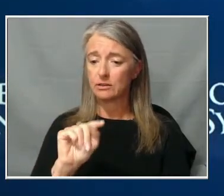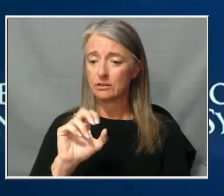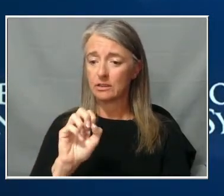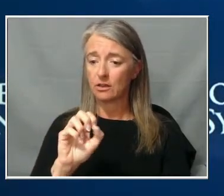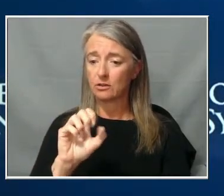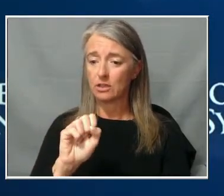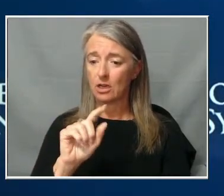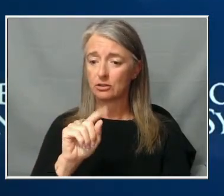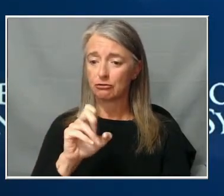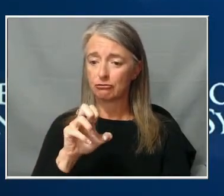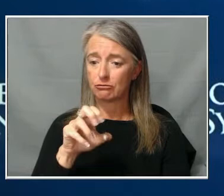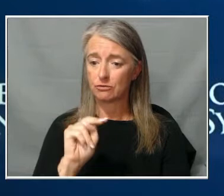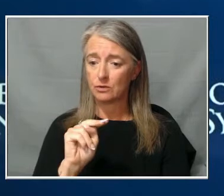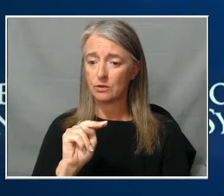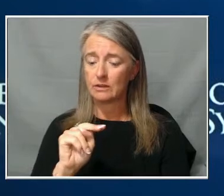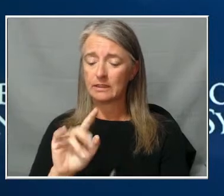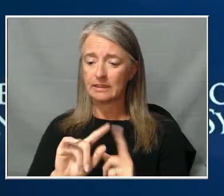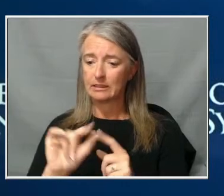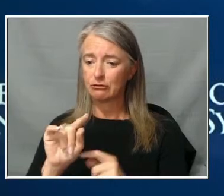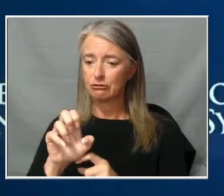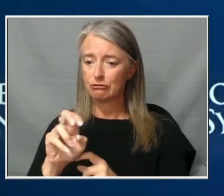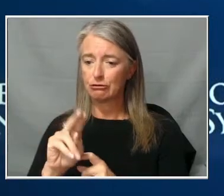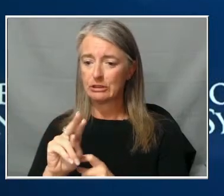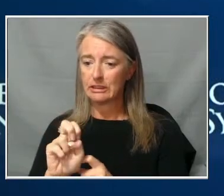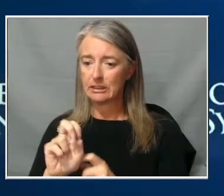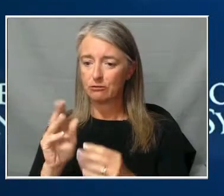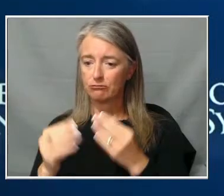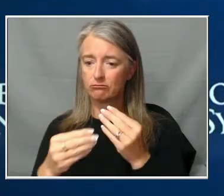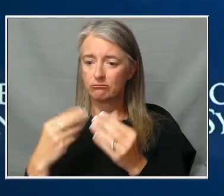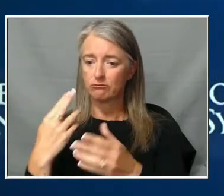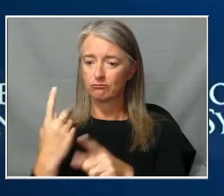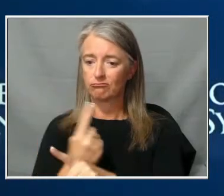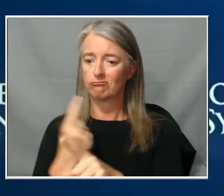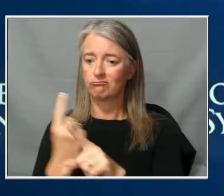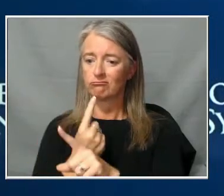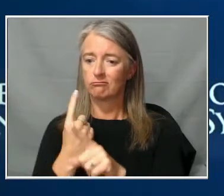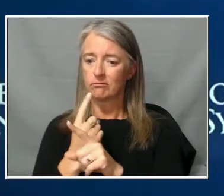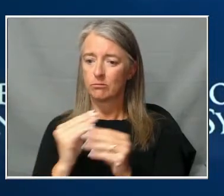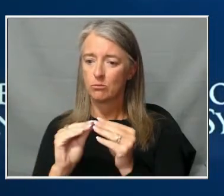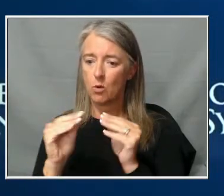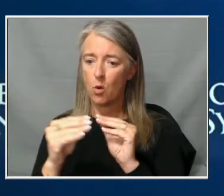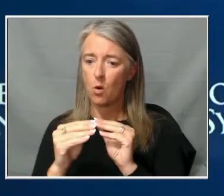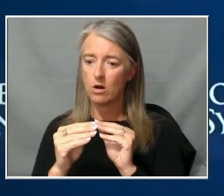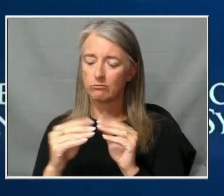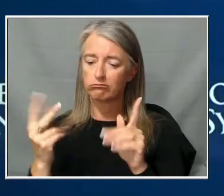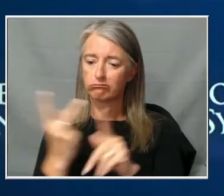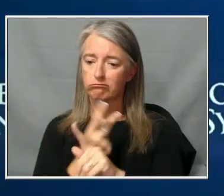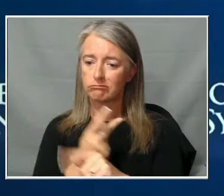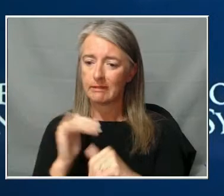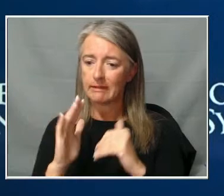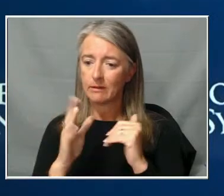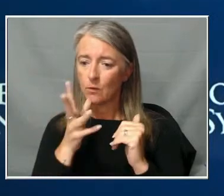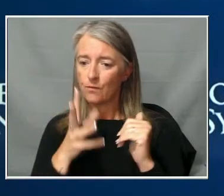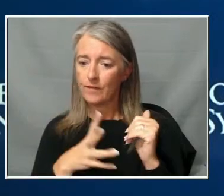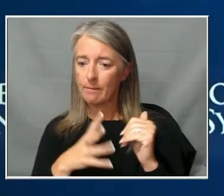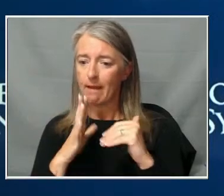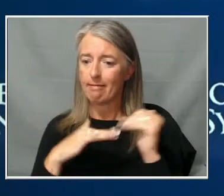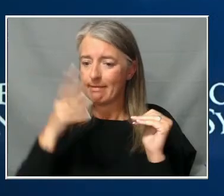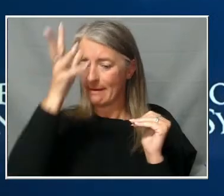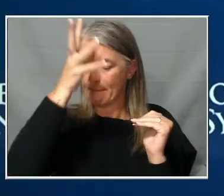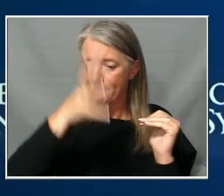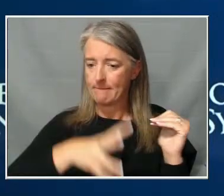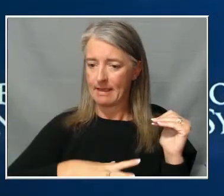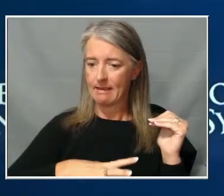gene regulation are more pronounced in females than in males, and so it is